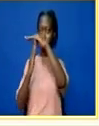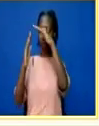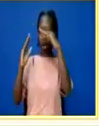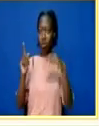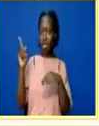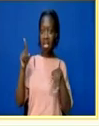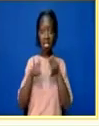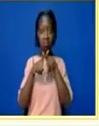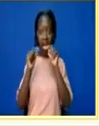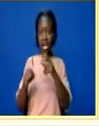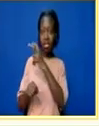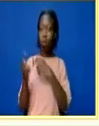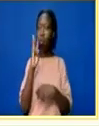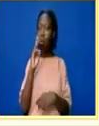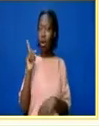Can you see the same?